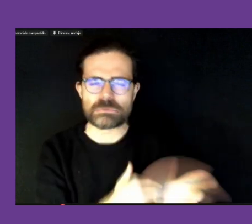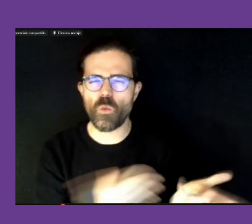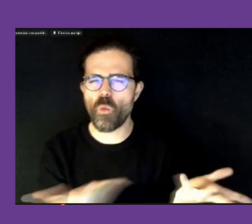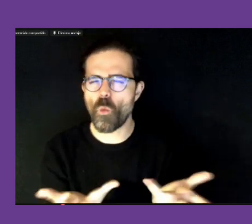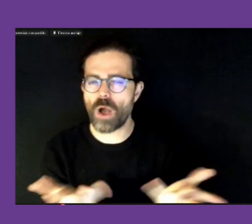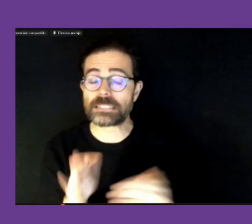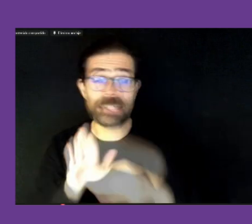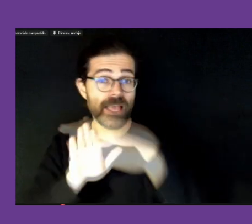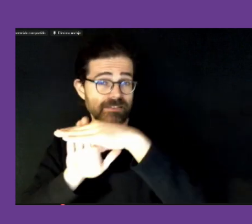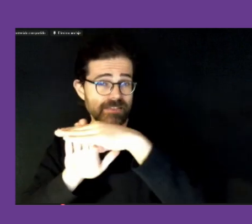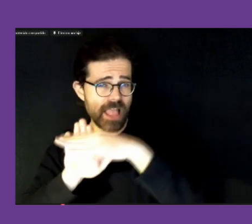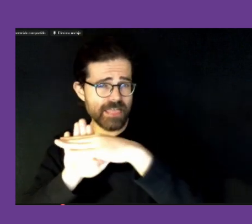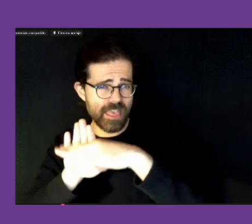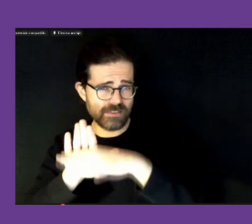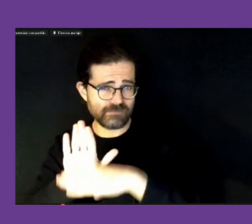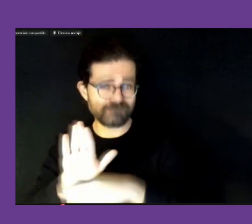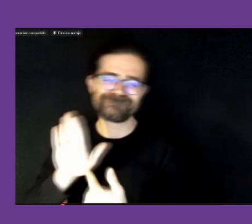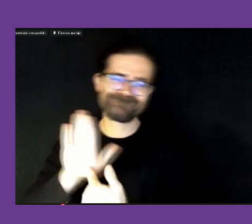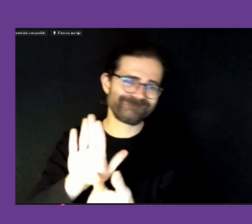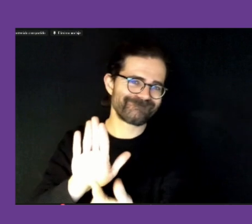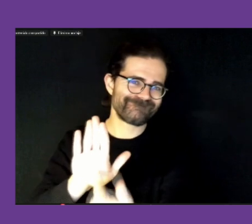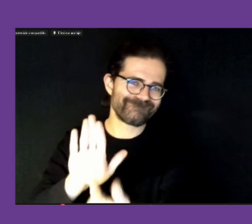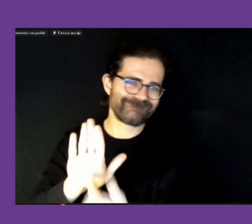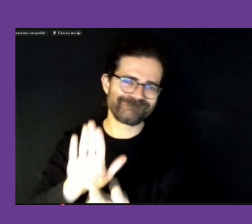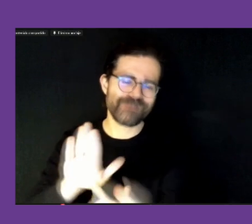to ensure that we have